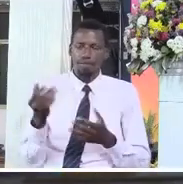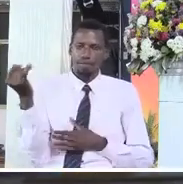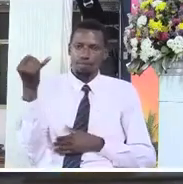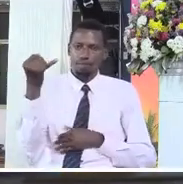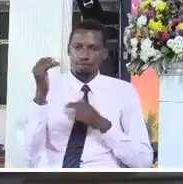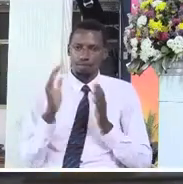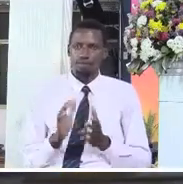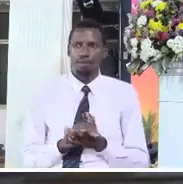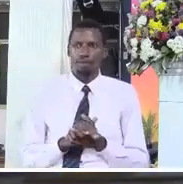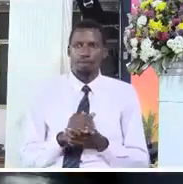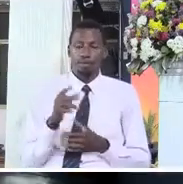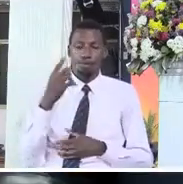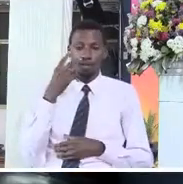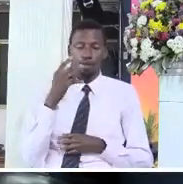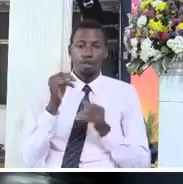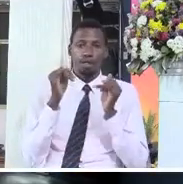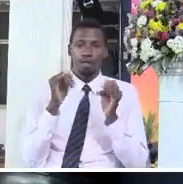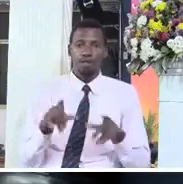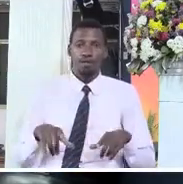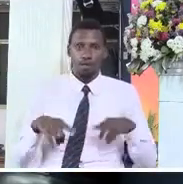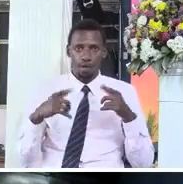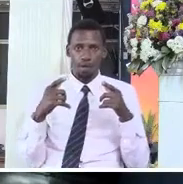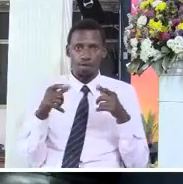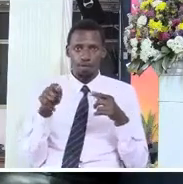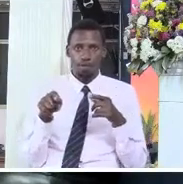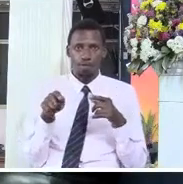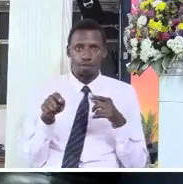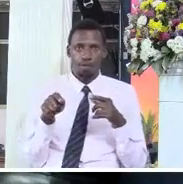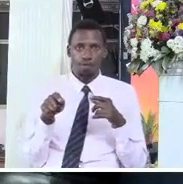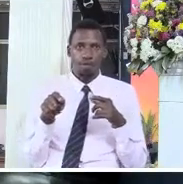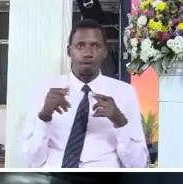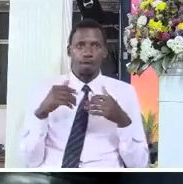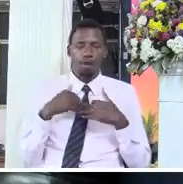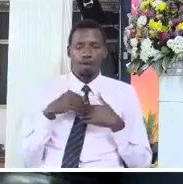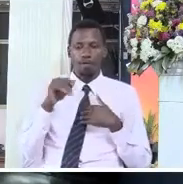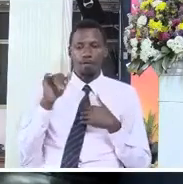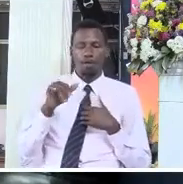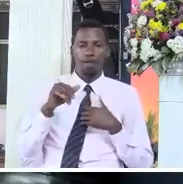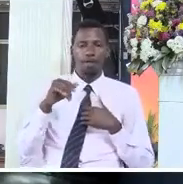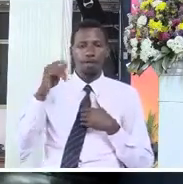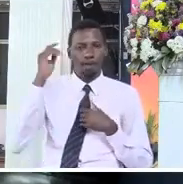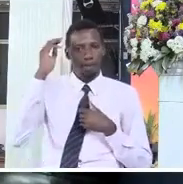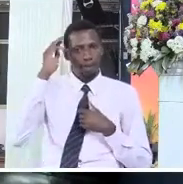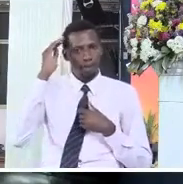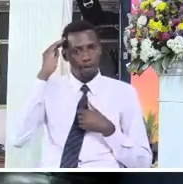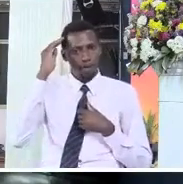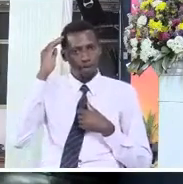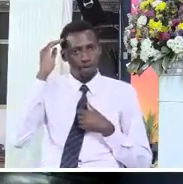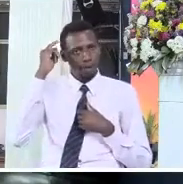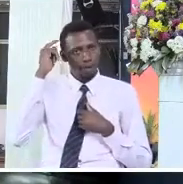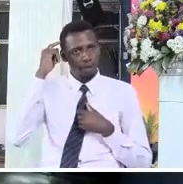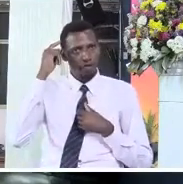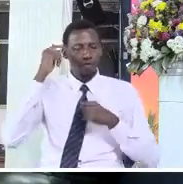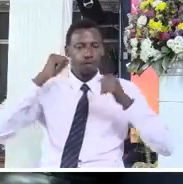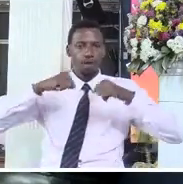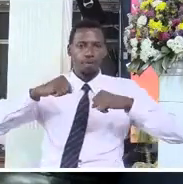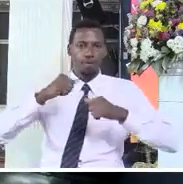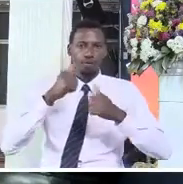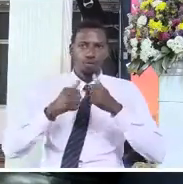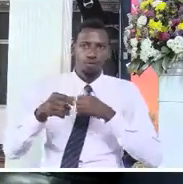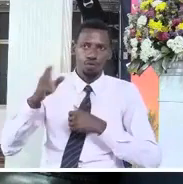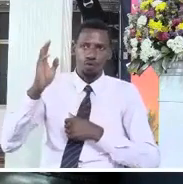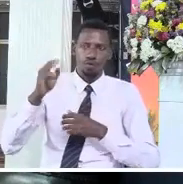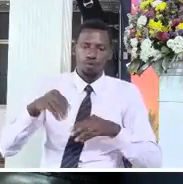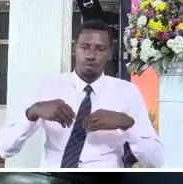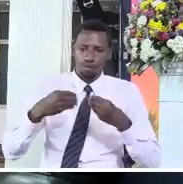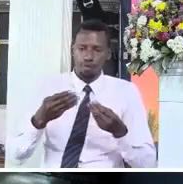see Newlife now with that ability, mental ability God has given, but now toned